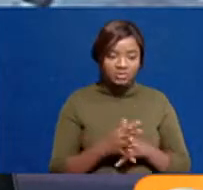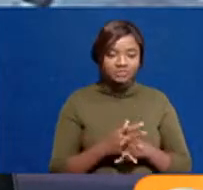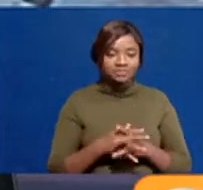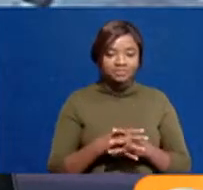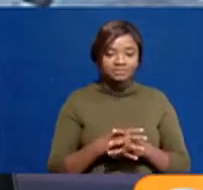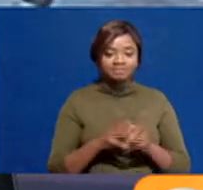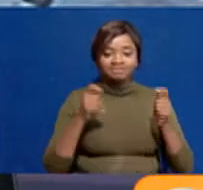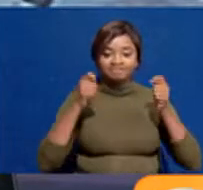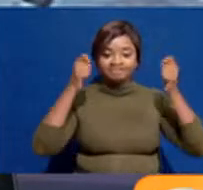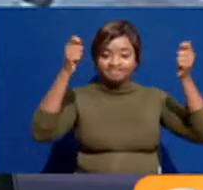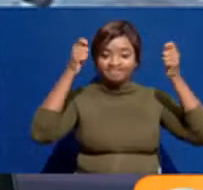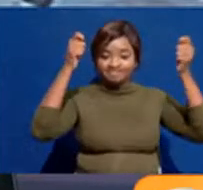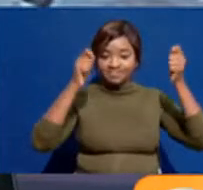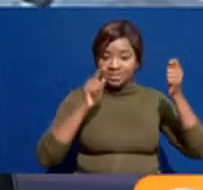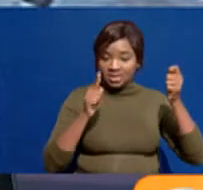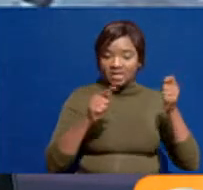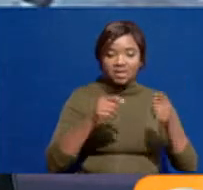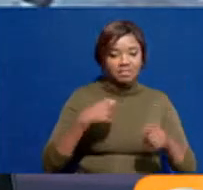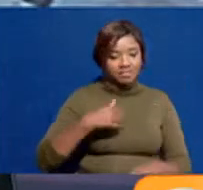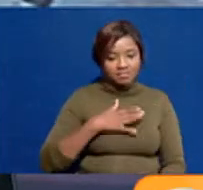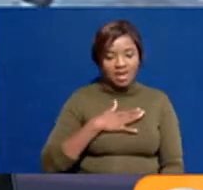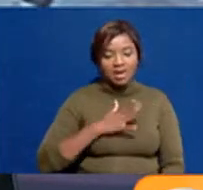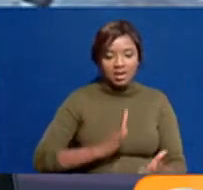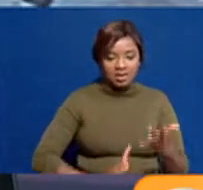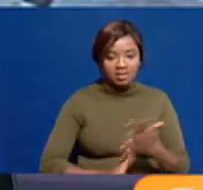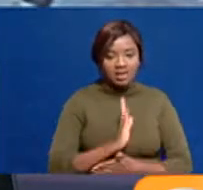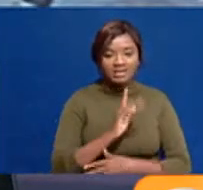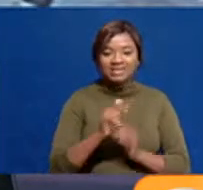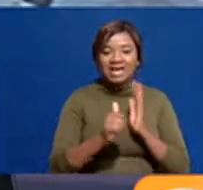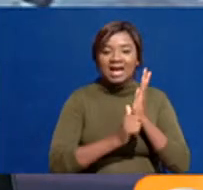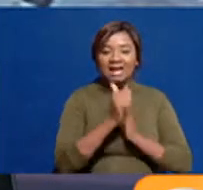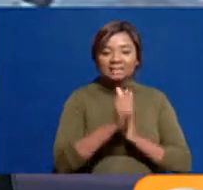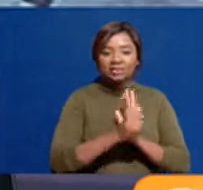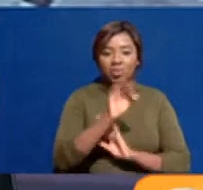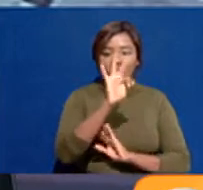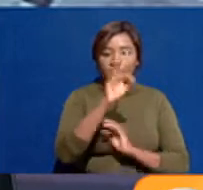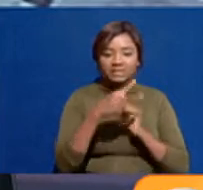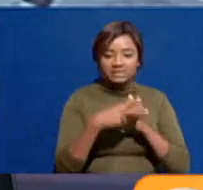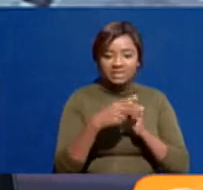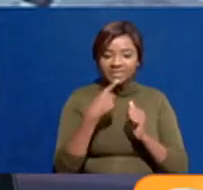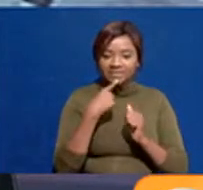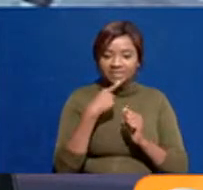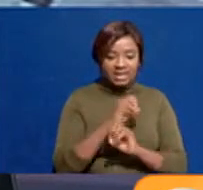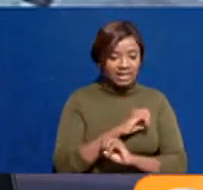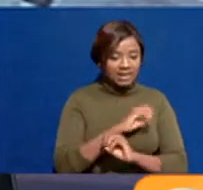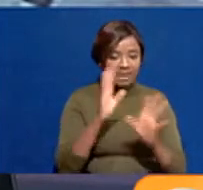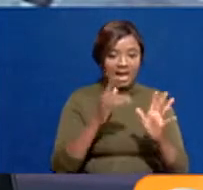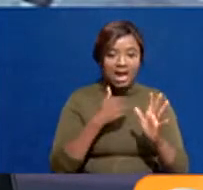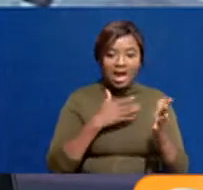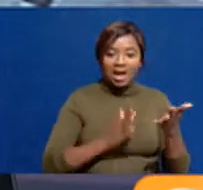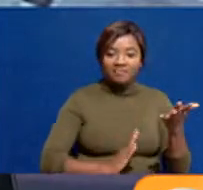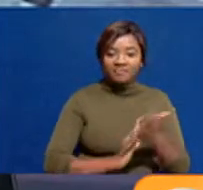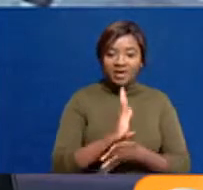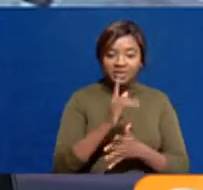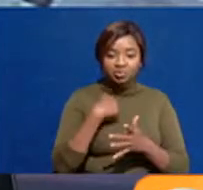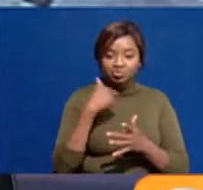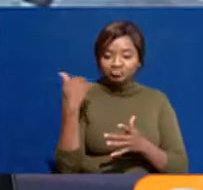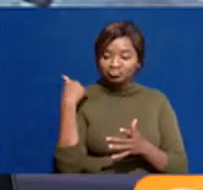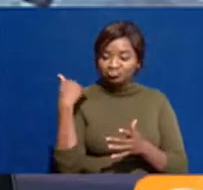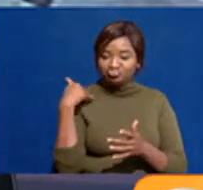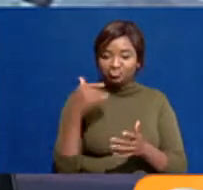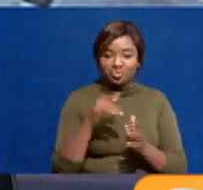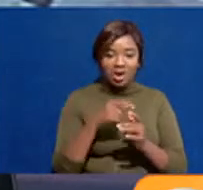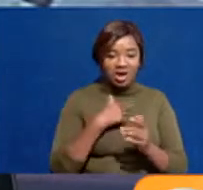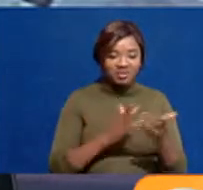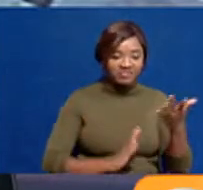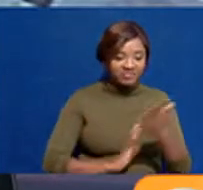demonstrations is our right. Article 37 is quite clear that we have a right to picket, we have a right to demonstrate. What the